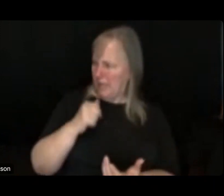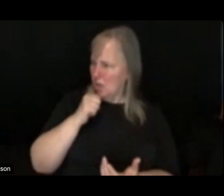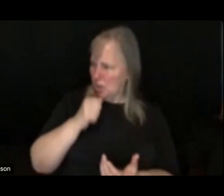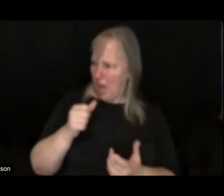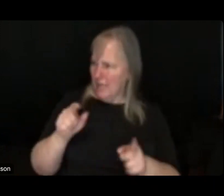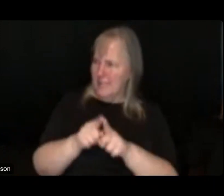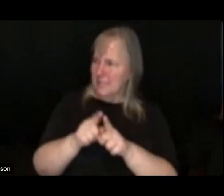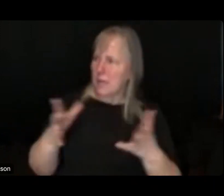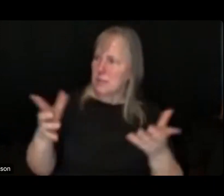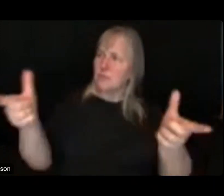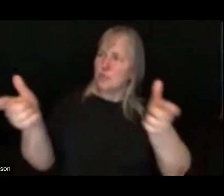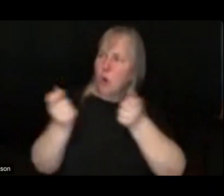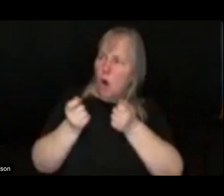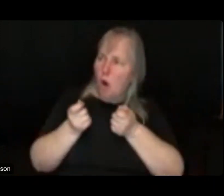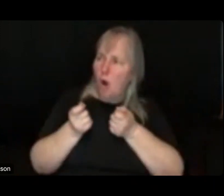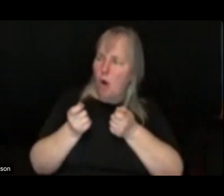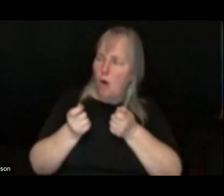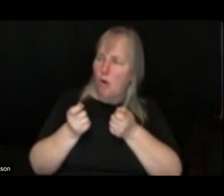for